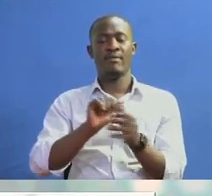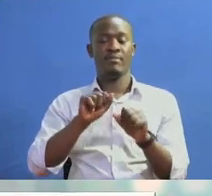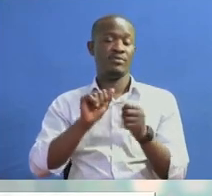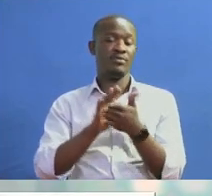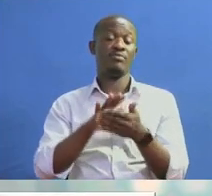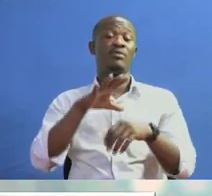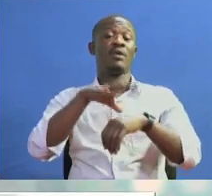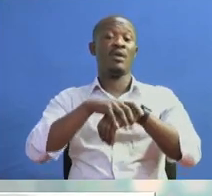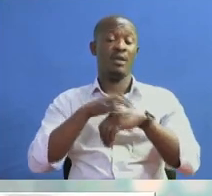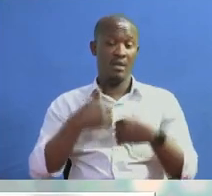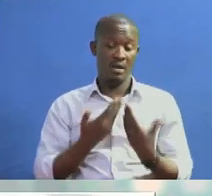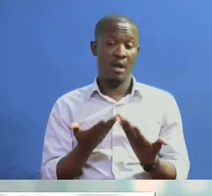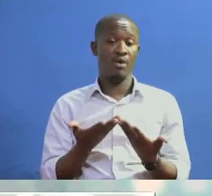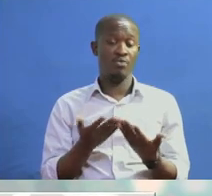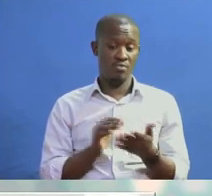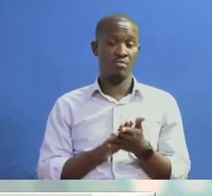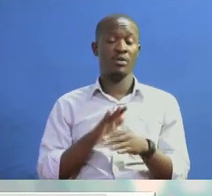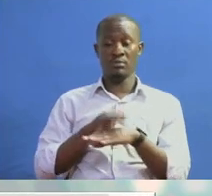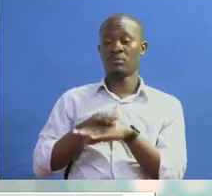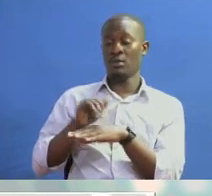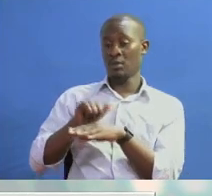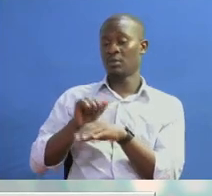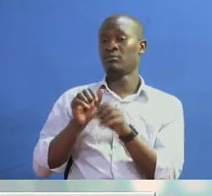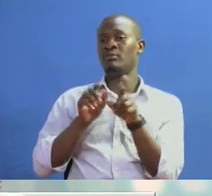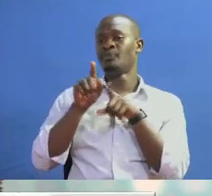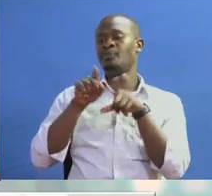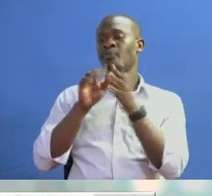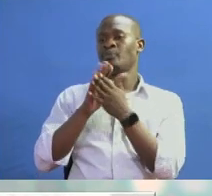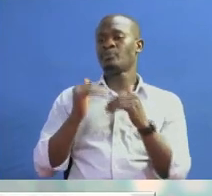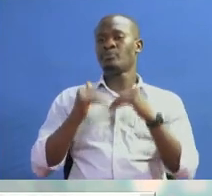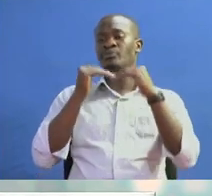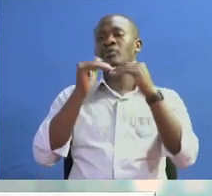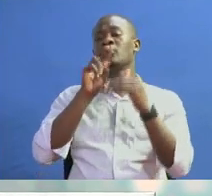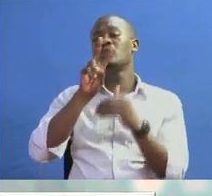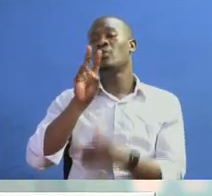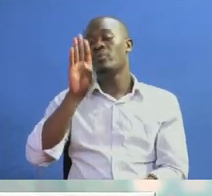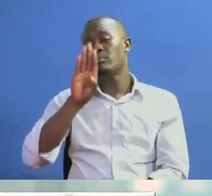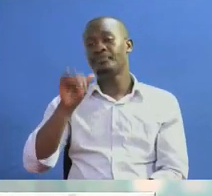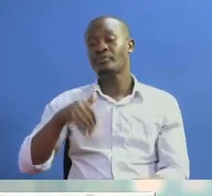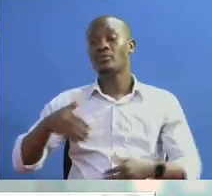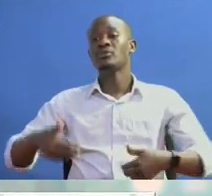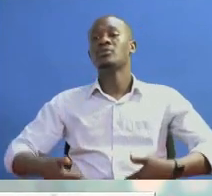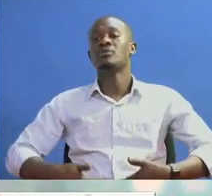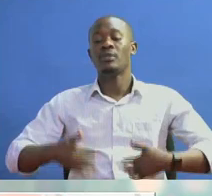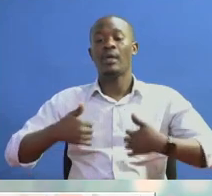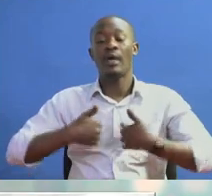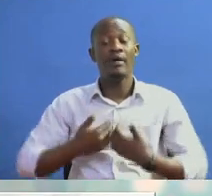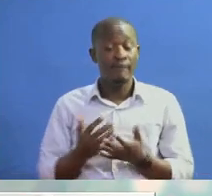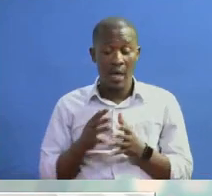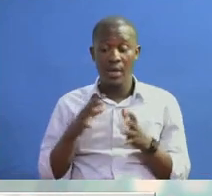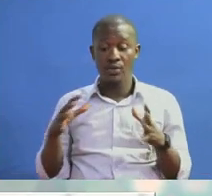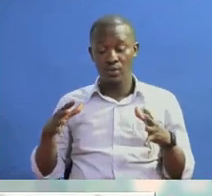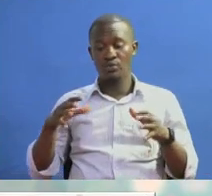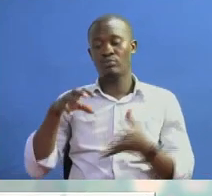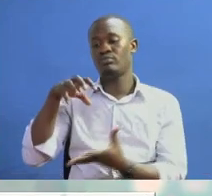tap and where we are pro. Like in that tourism promotion fund, which is 2 billion, the youth has a huge opportunity.